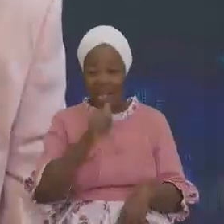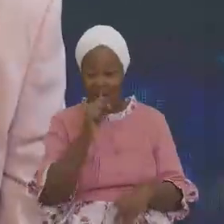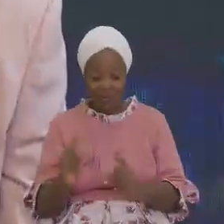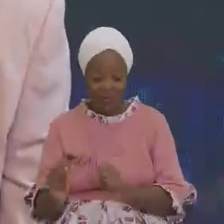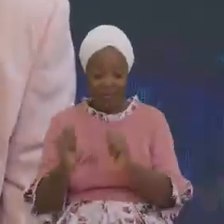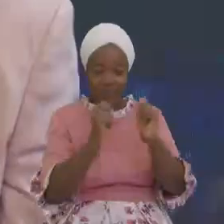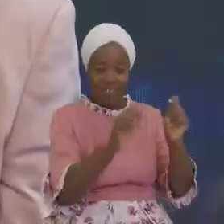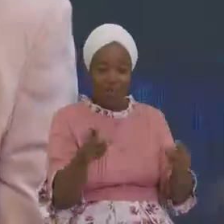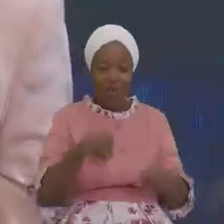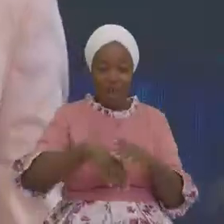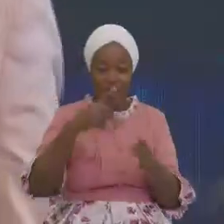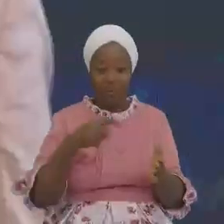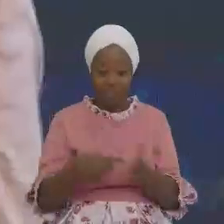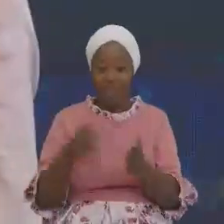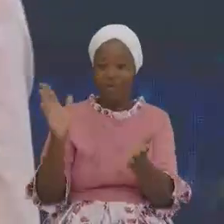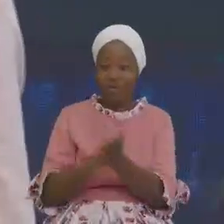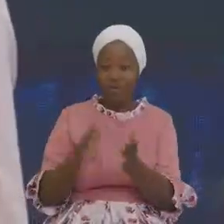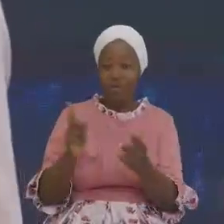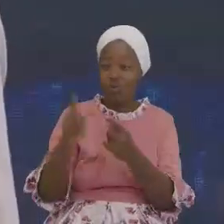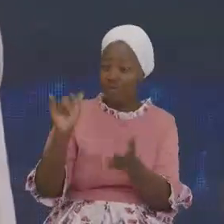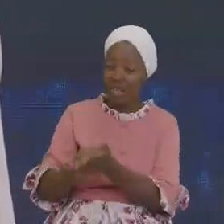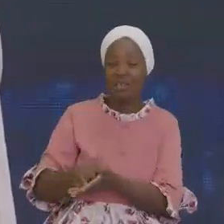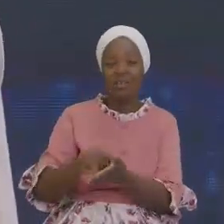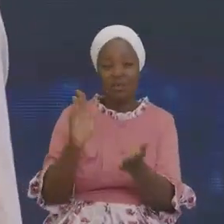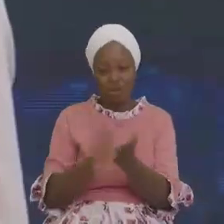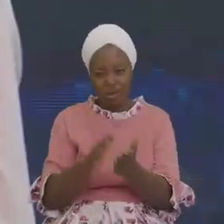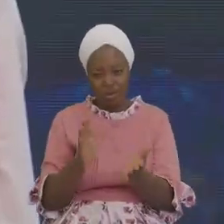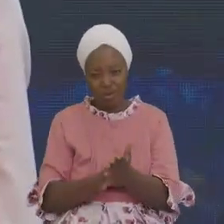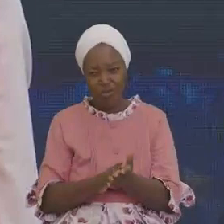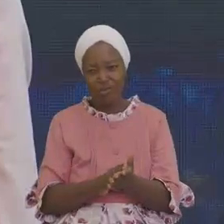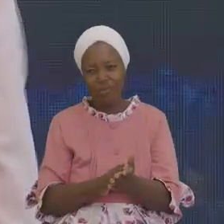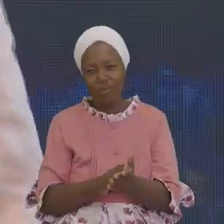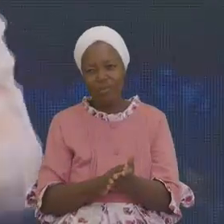out of this school to that school.